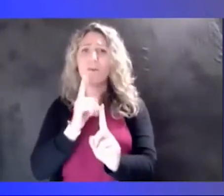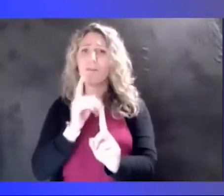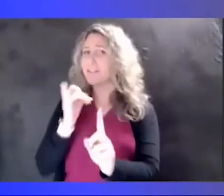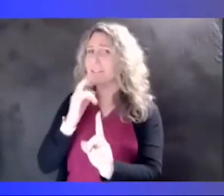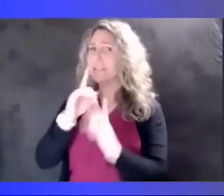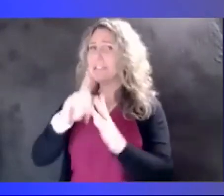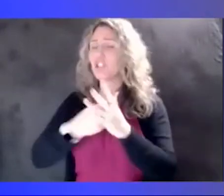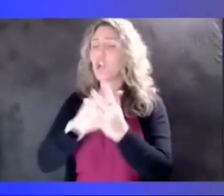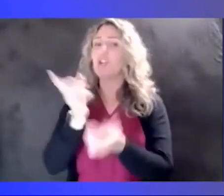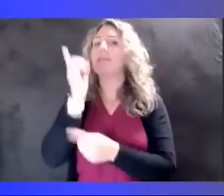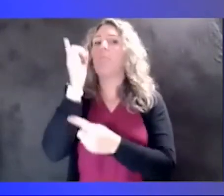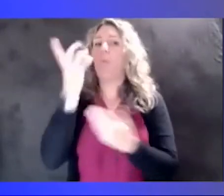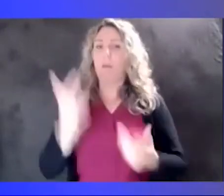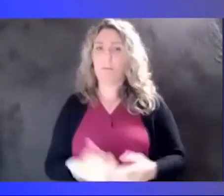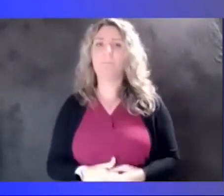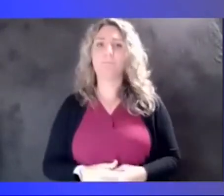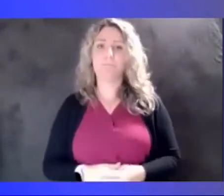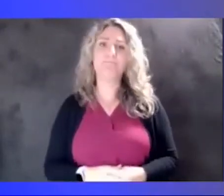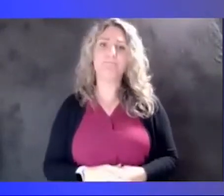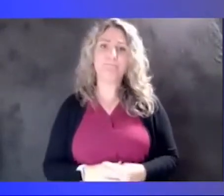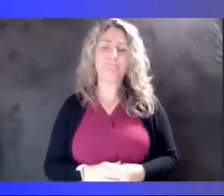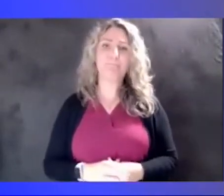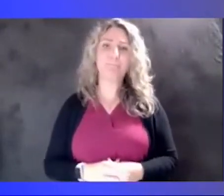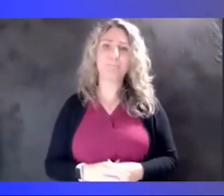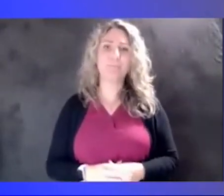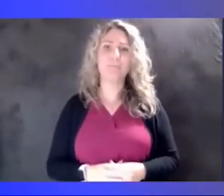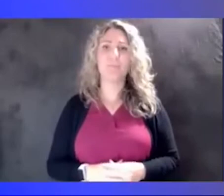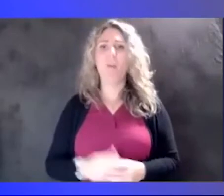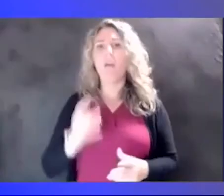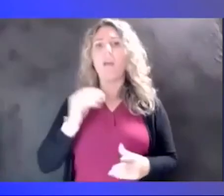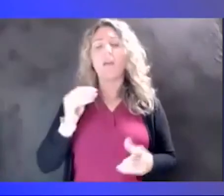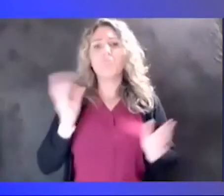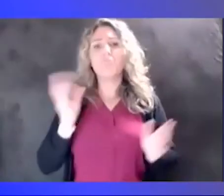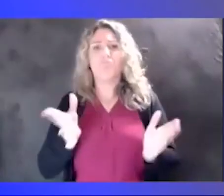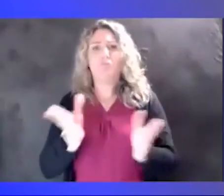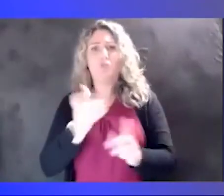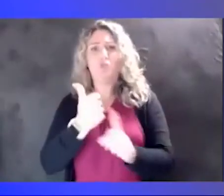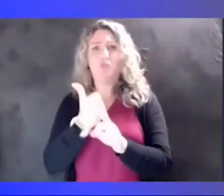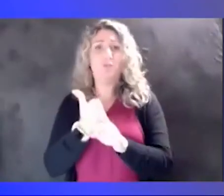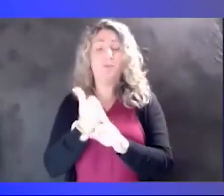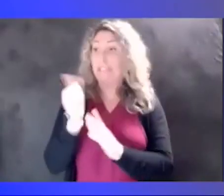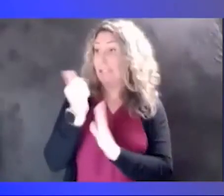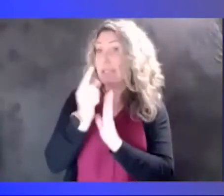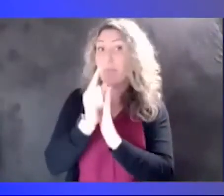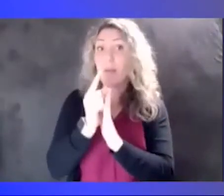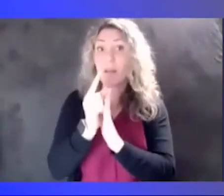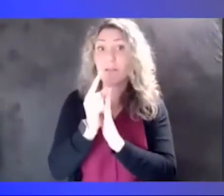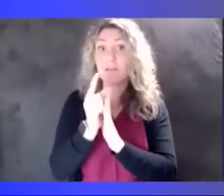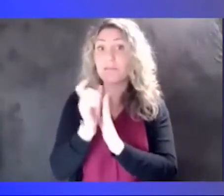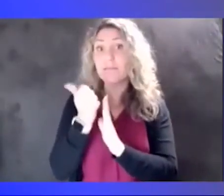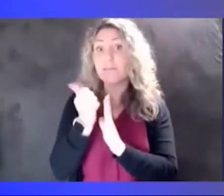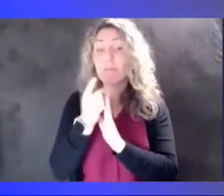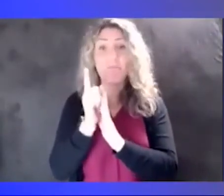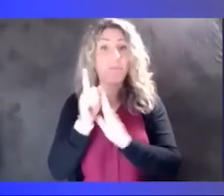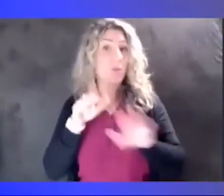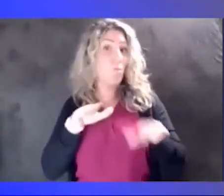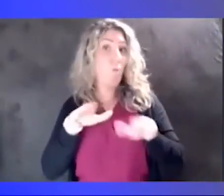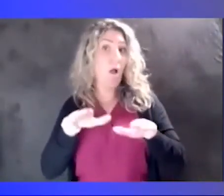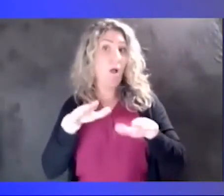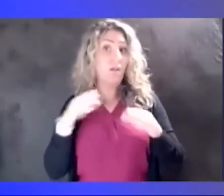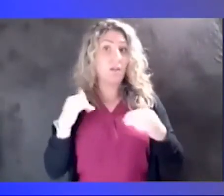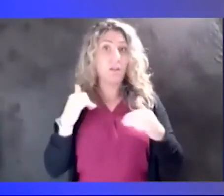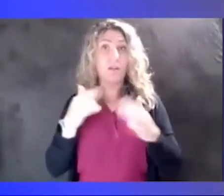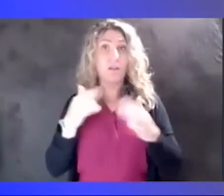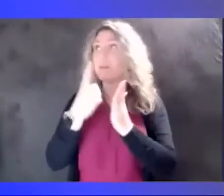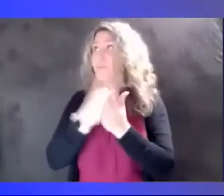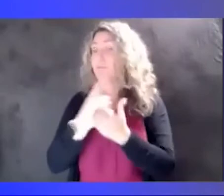somewhere. Even and push yourself. Is it just 10 minutes? 10 minutes walk today, once a week until you do